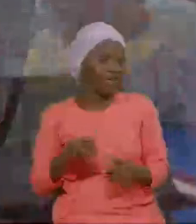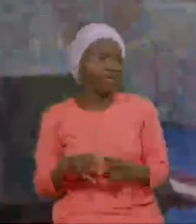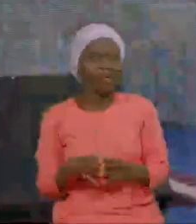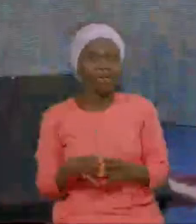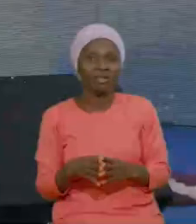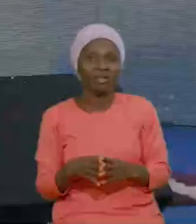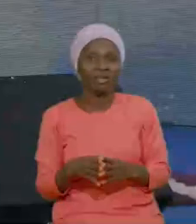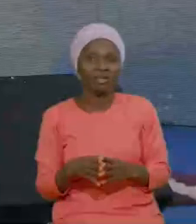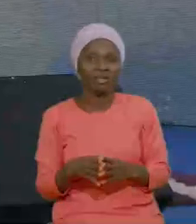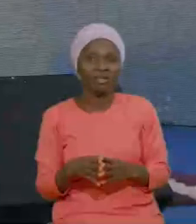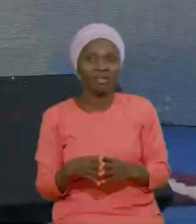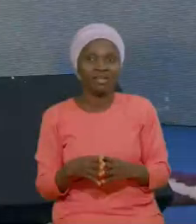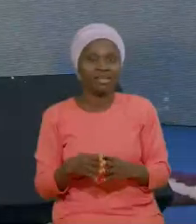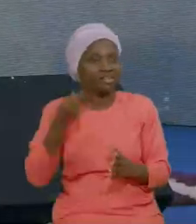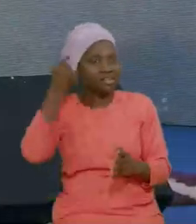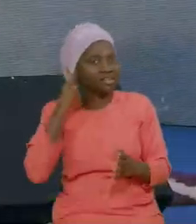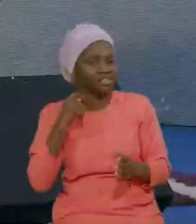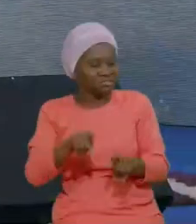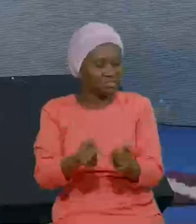Put it this way, put it that way.